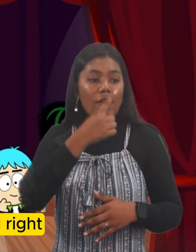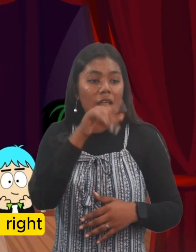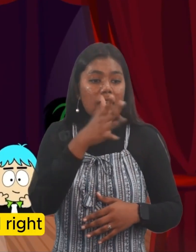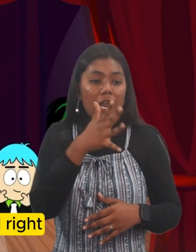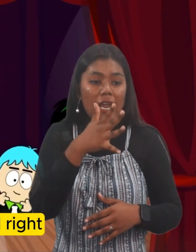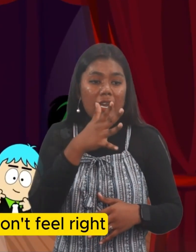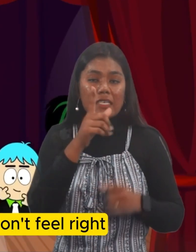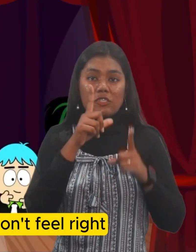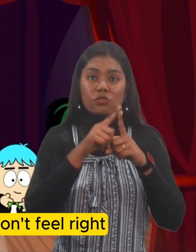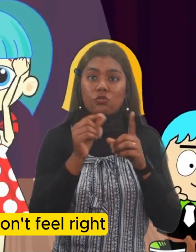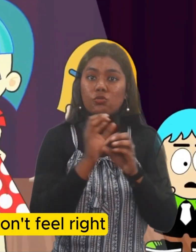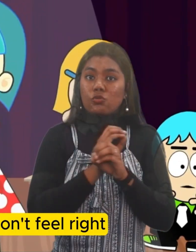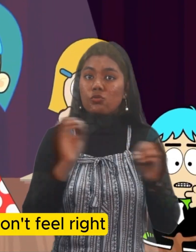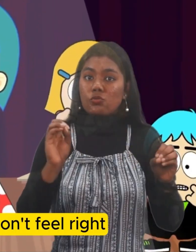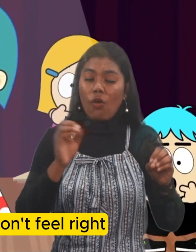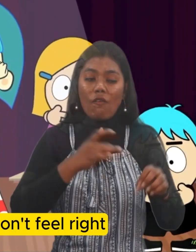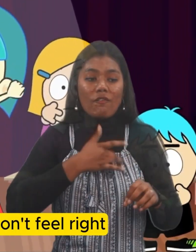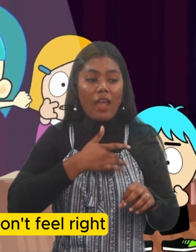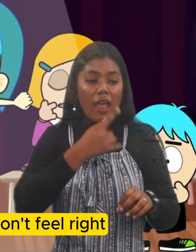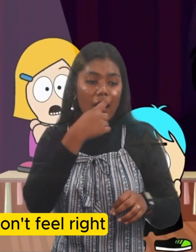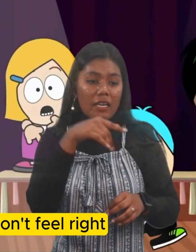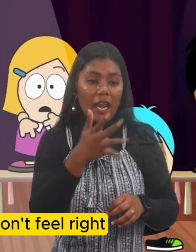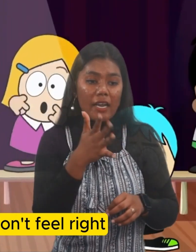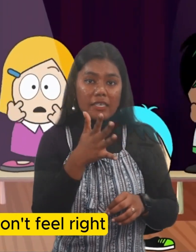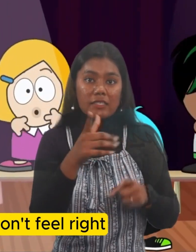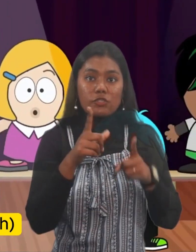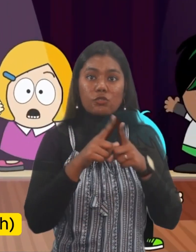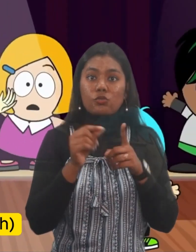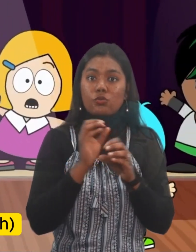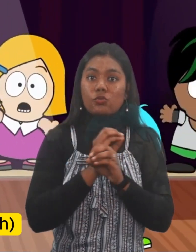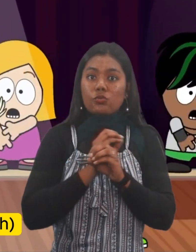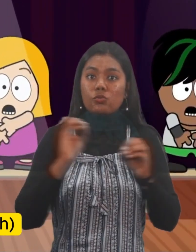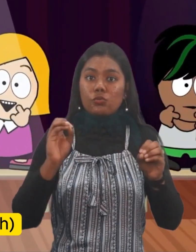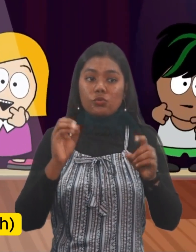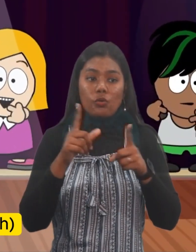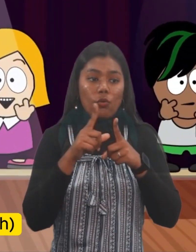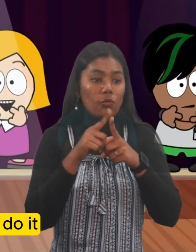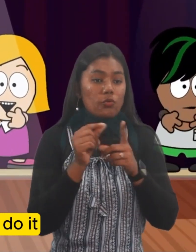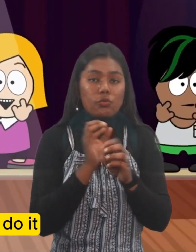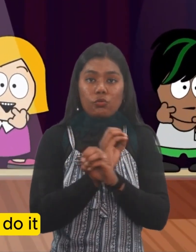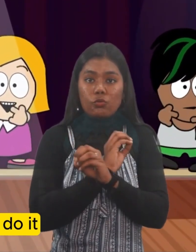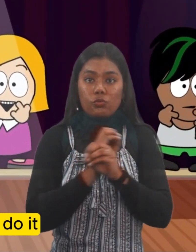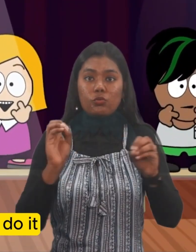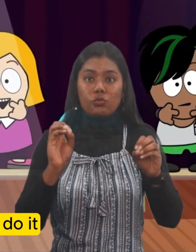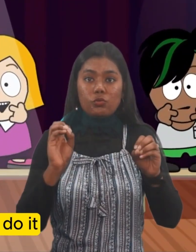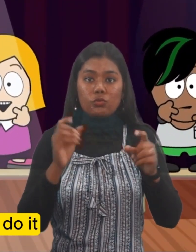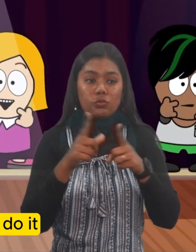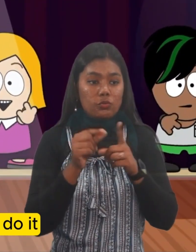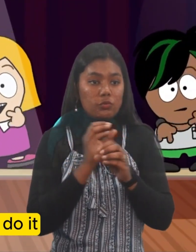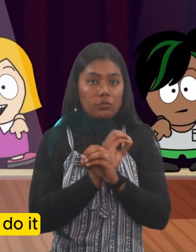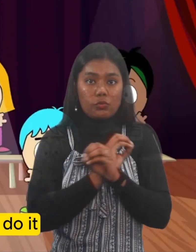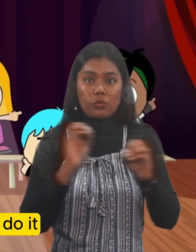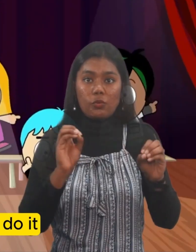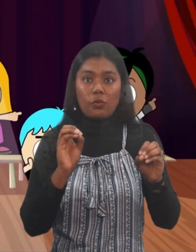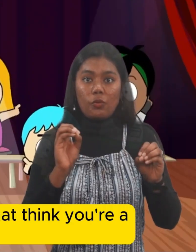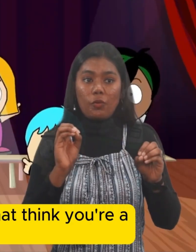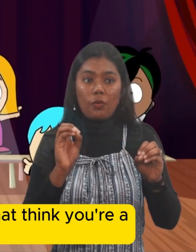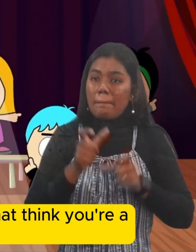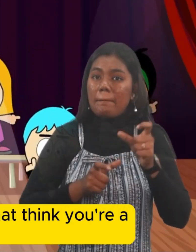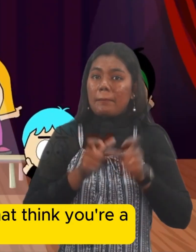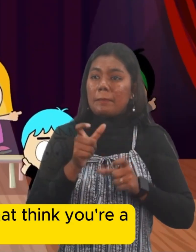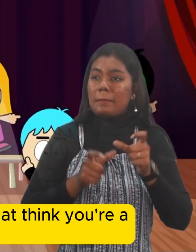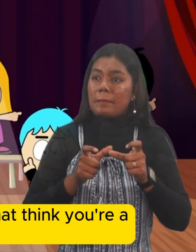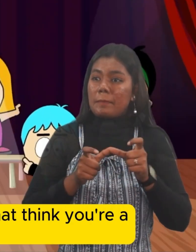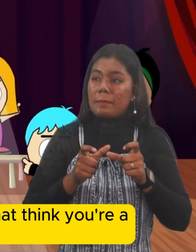don't feel right, don't do it. Oh, if it don't feel right, don't do it. Don't do it. Don't do it.